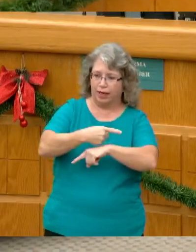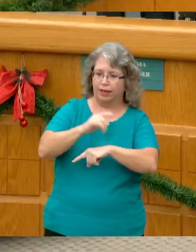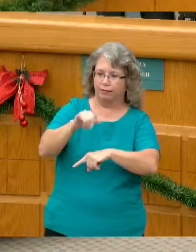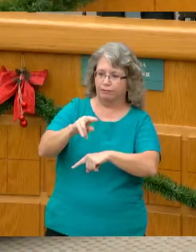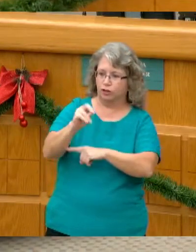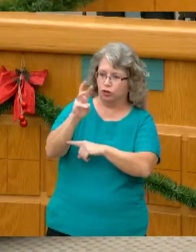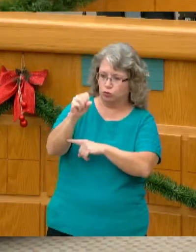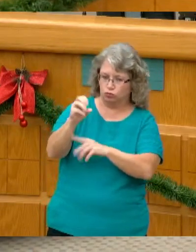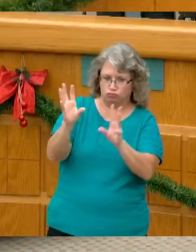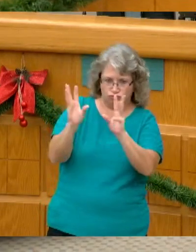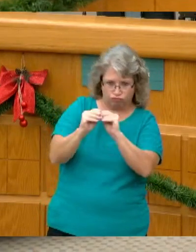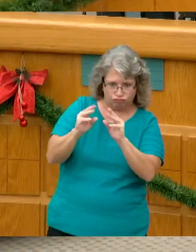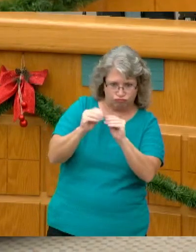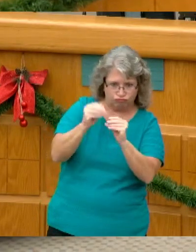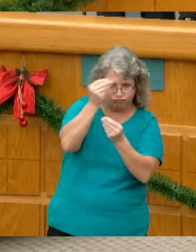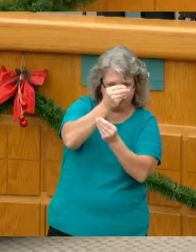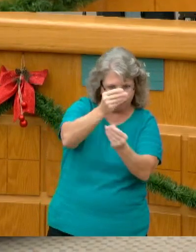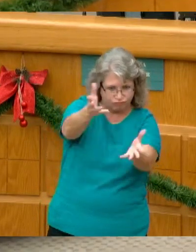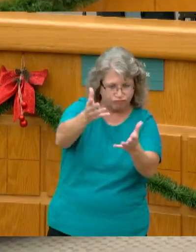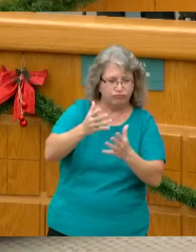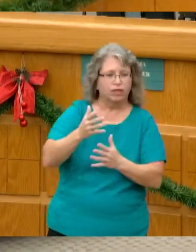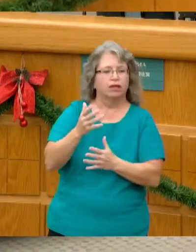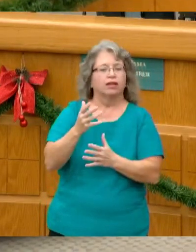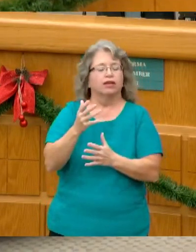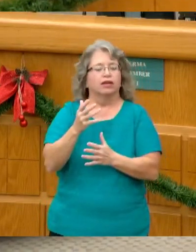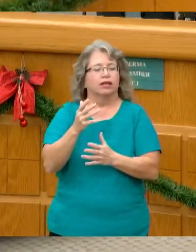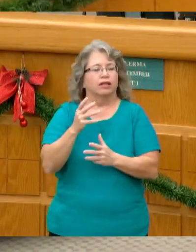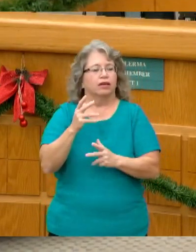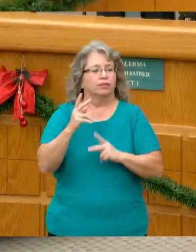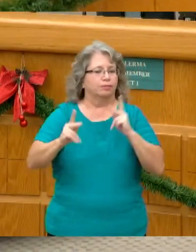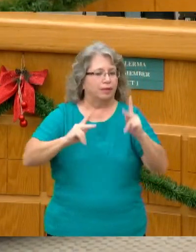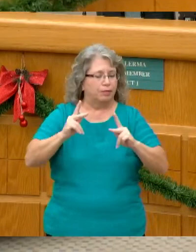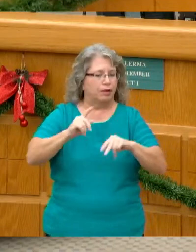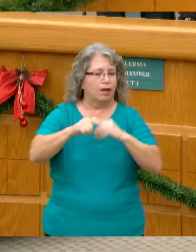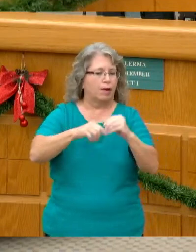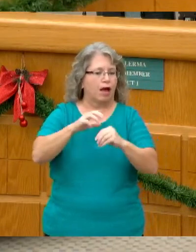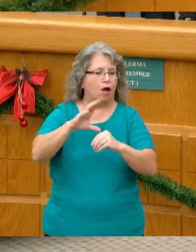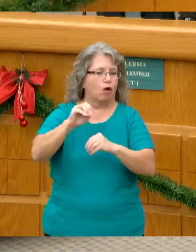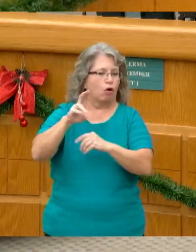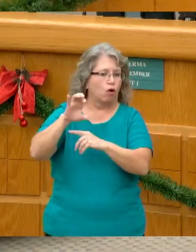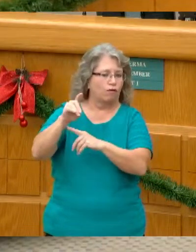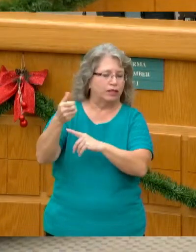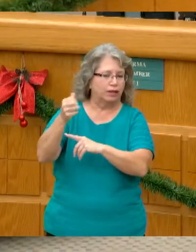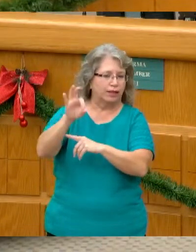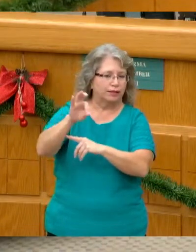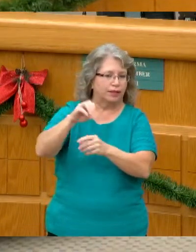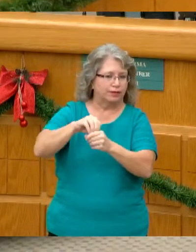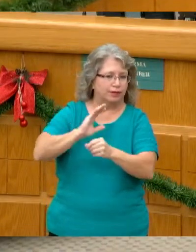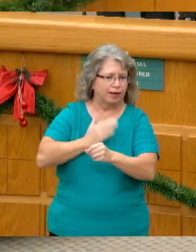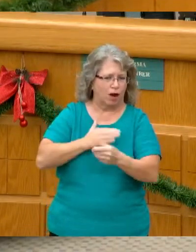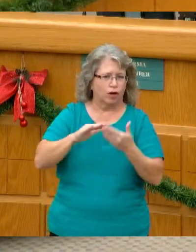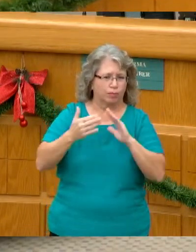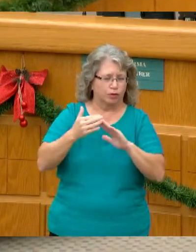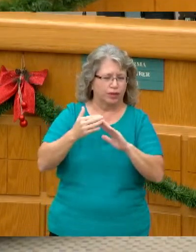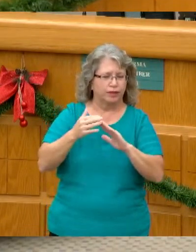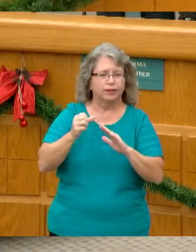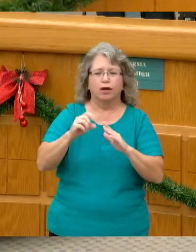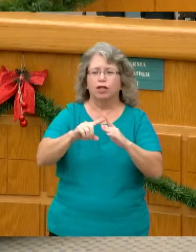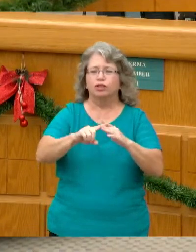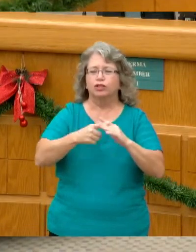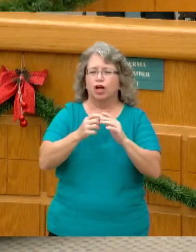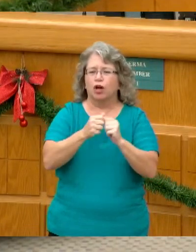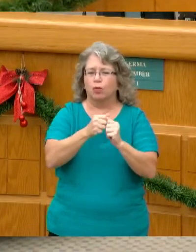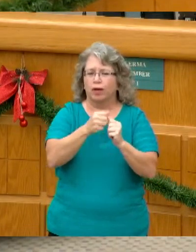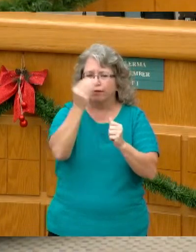To update residents on COVID-19 in our community. So I want to start by reminding our listeners and